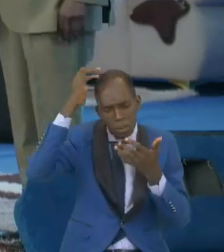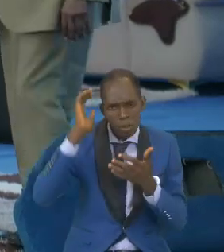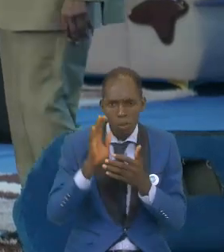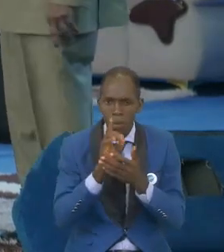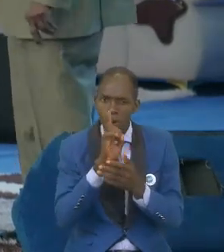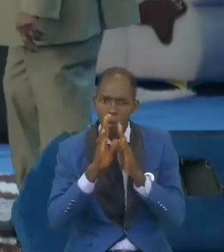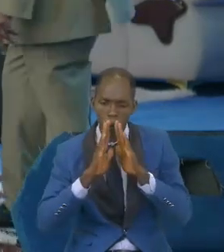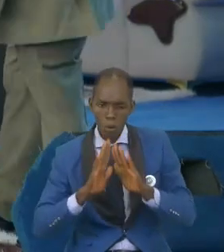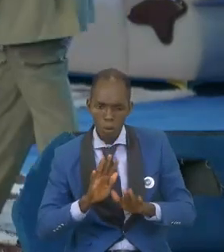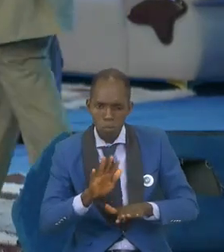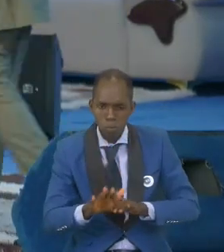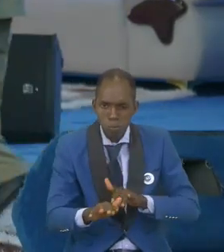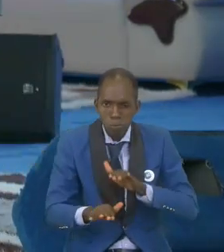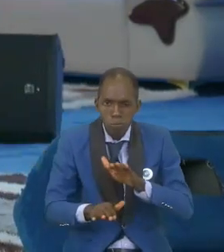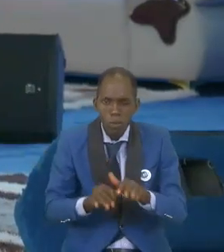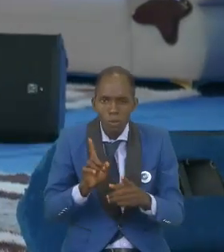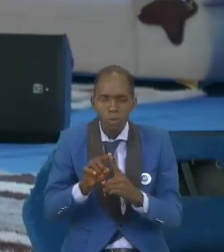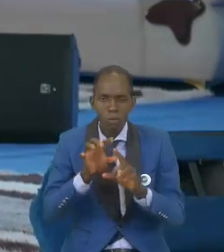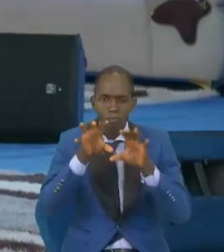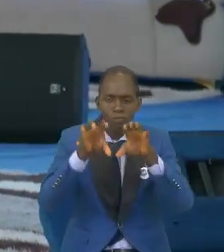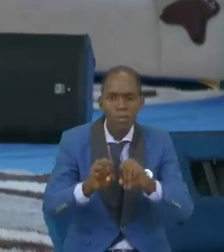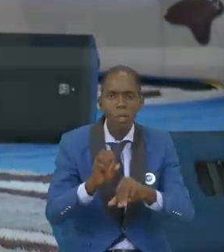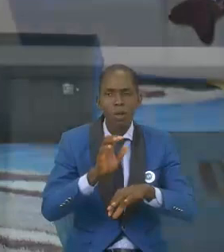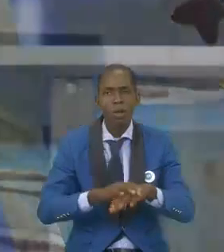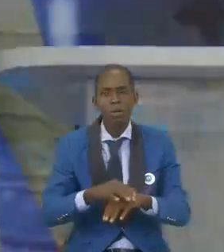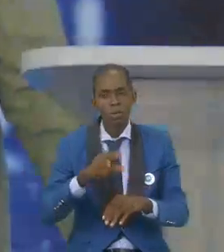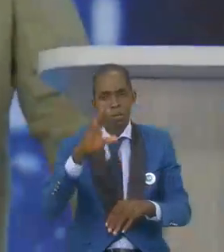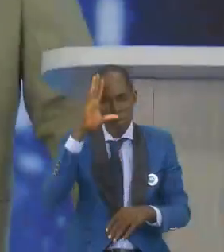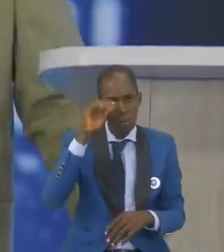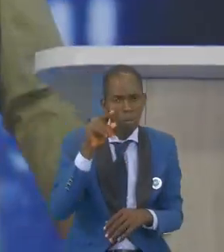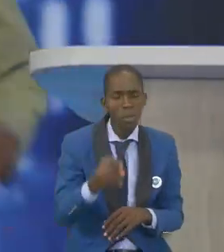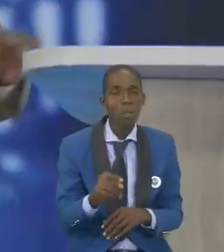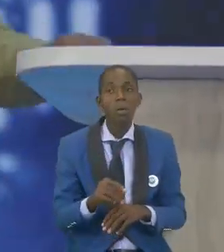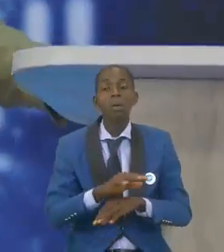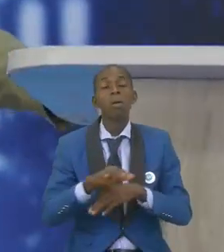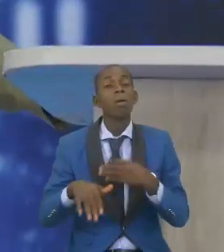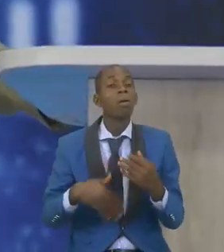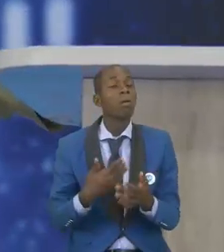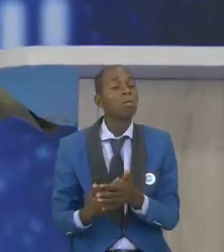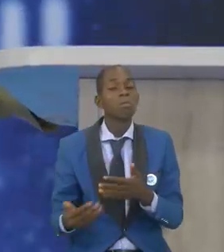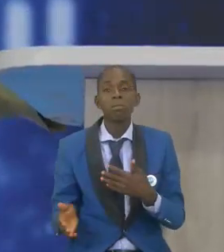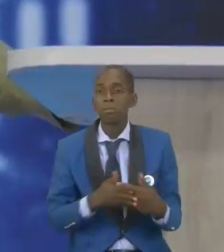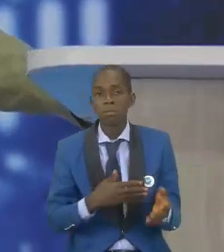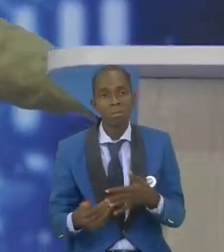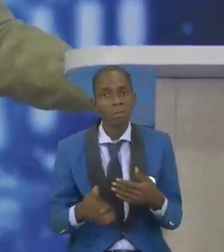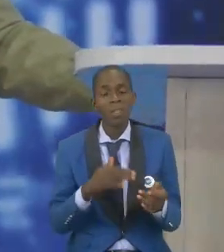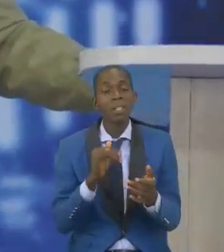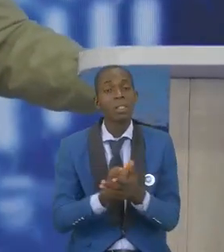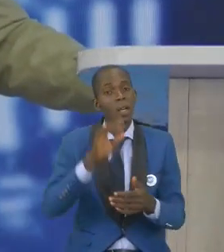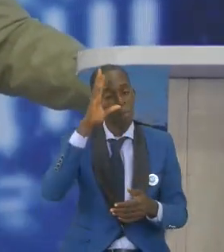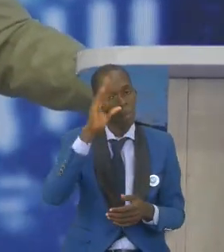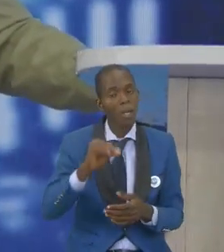him, as if in the dark, to eat him up. All the same, he had